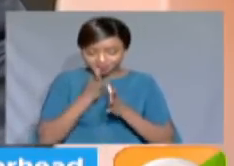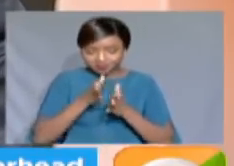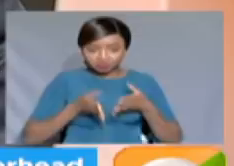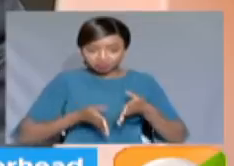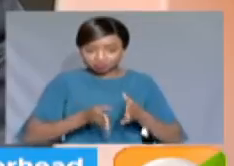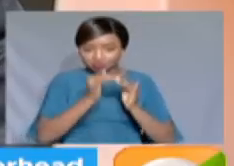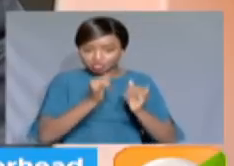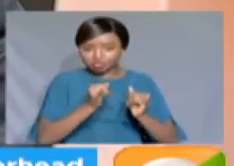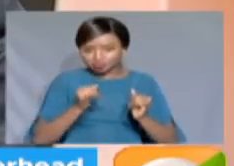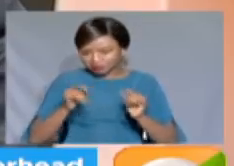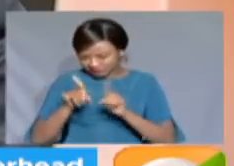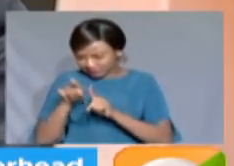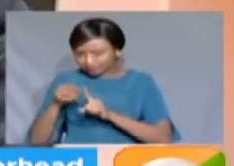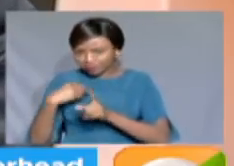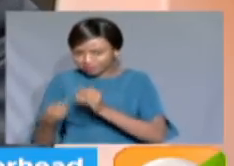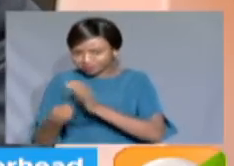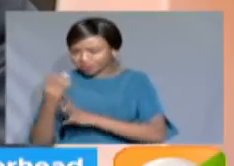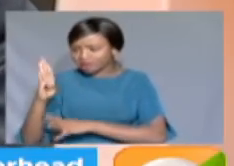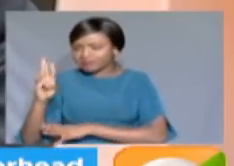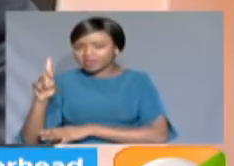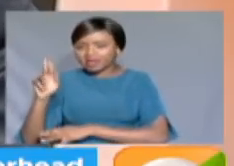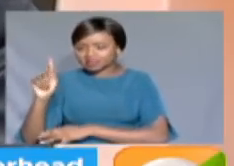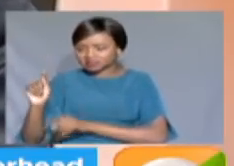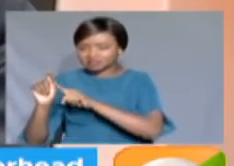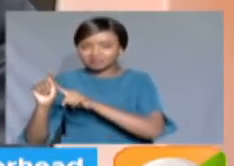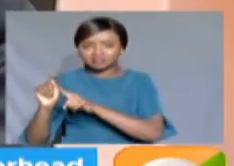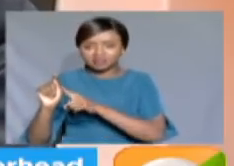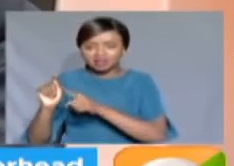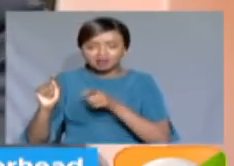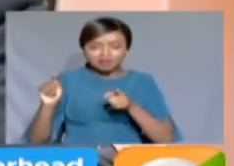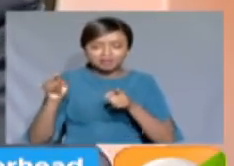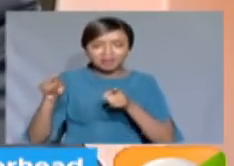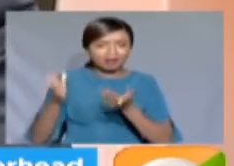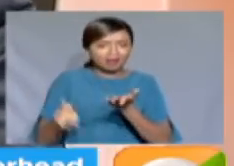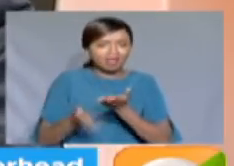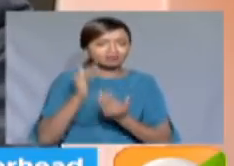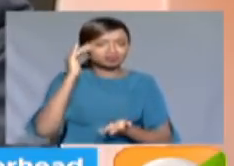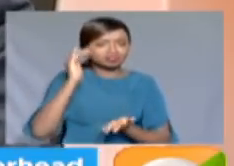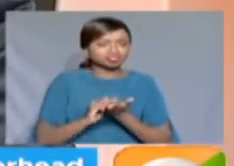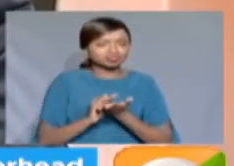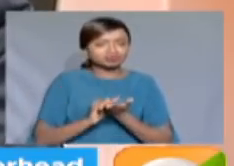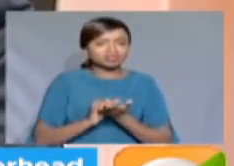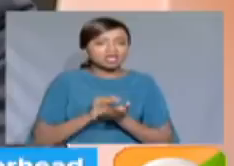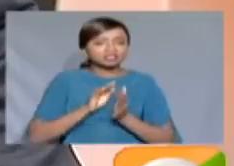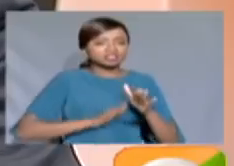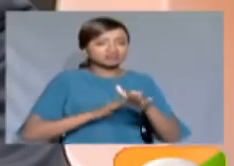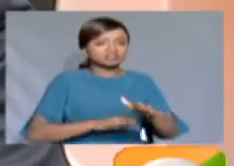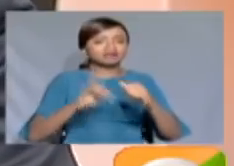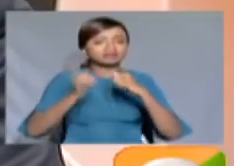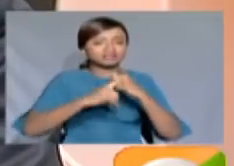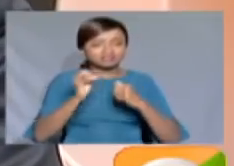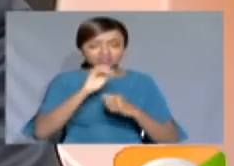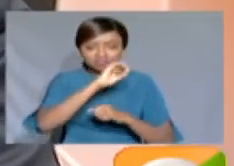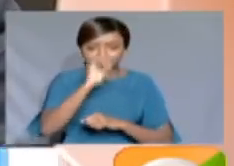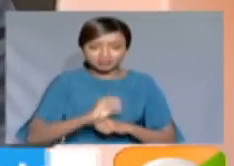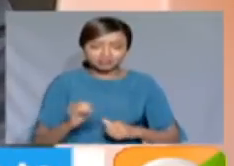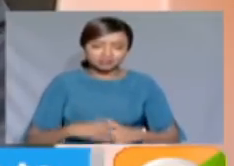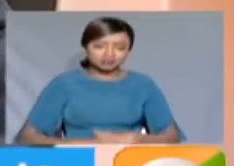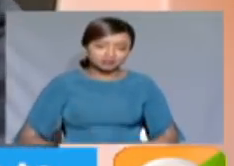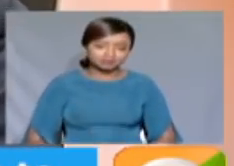with BRT to ensure that another 30% can also be picked up. And therefore, we leave very little over the other traffic